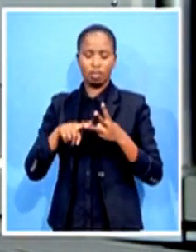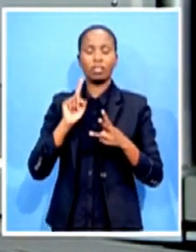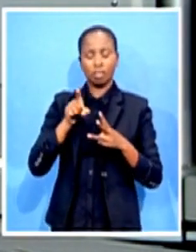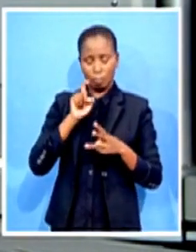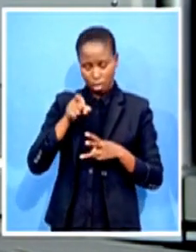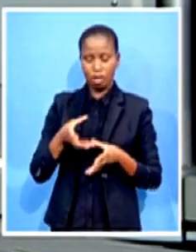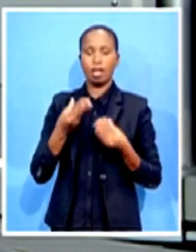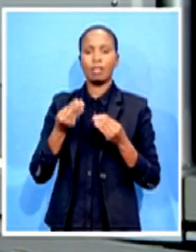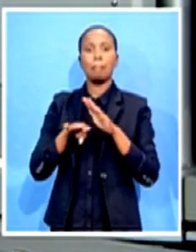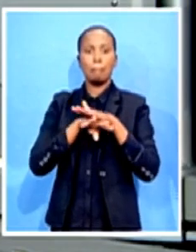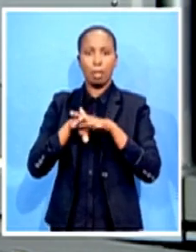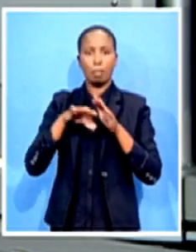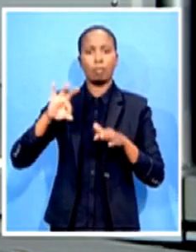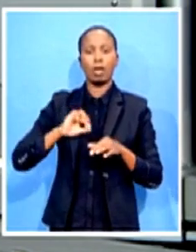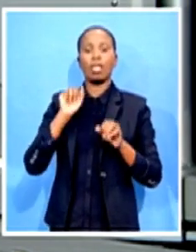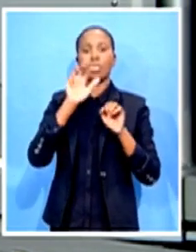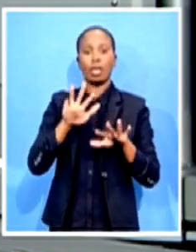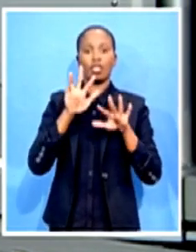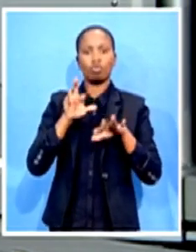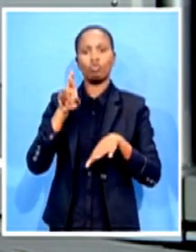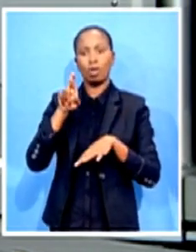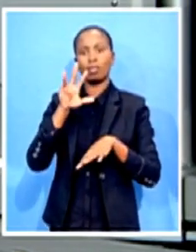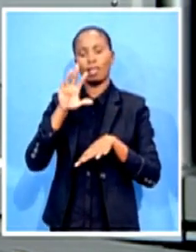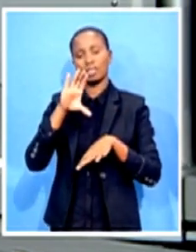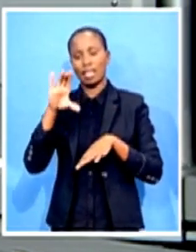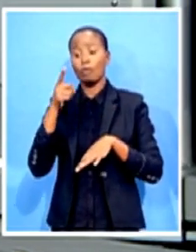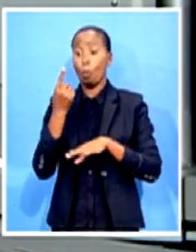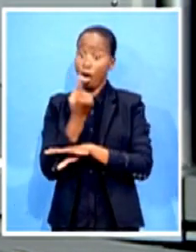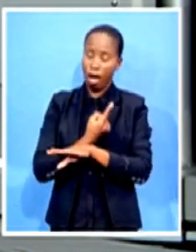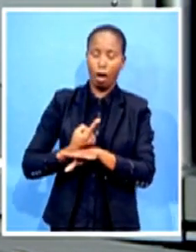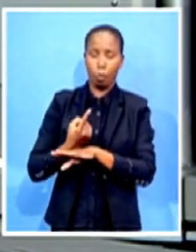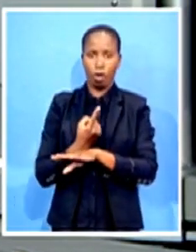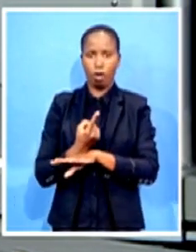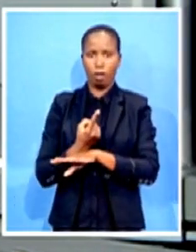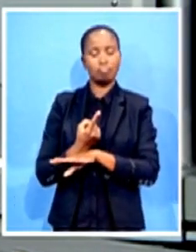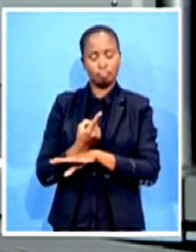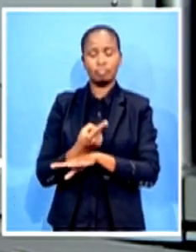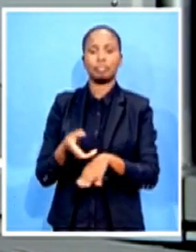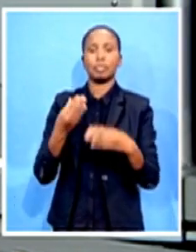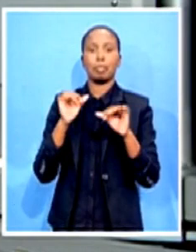19.09 per hour, and workers employed in the expanded public works program are entitled to a minimum wage of